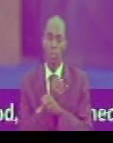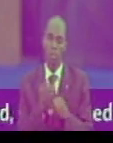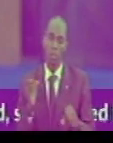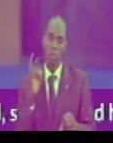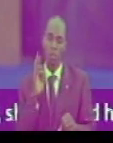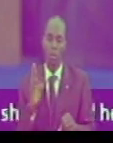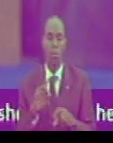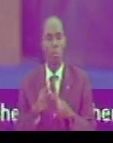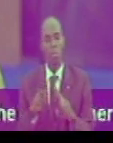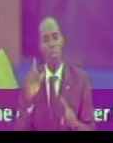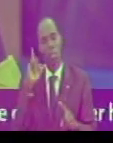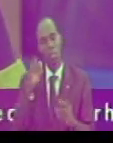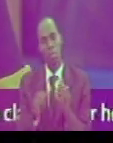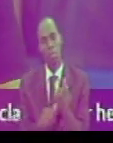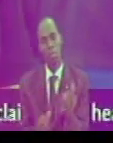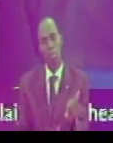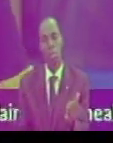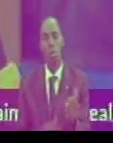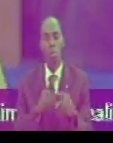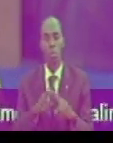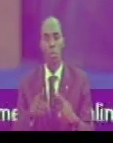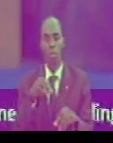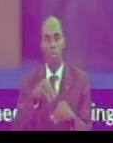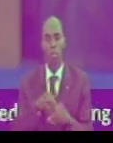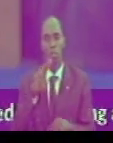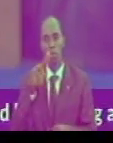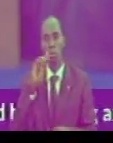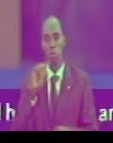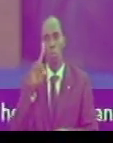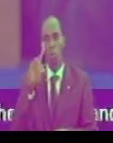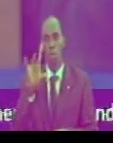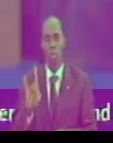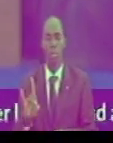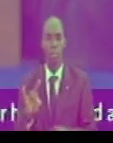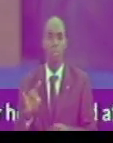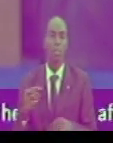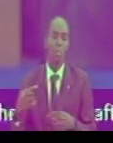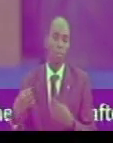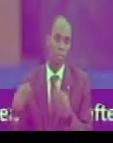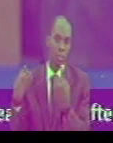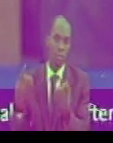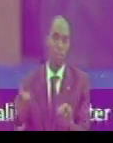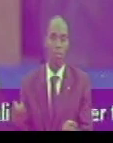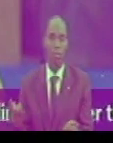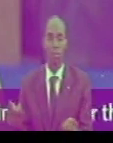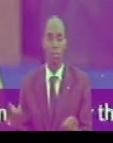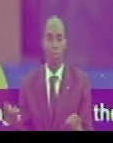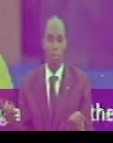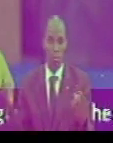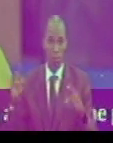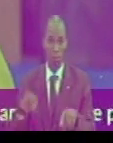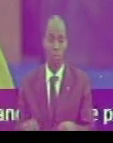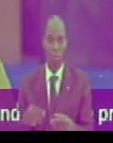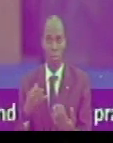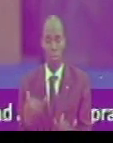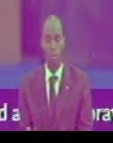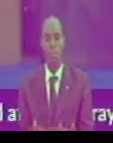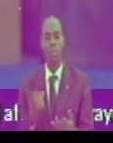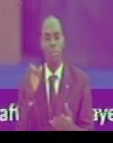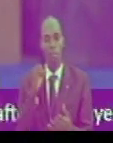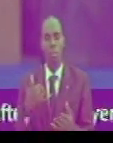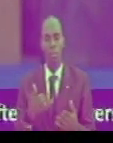back. June 4th this year was a Friday, and we were back from church